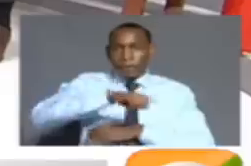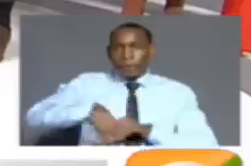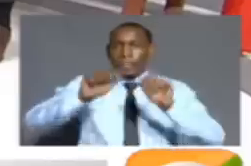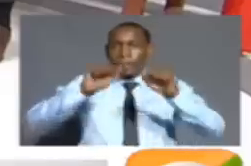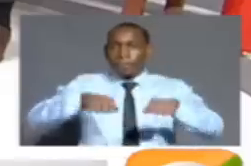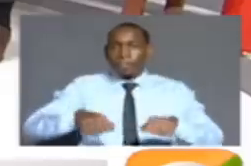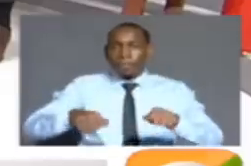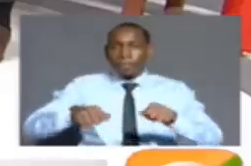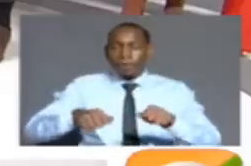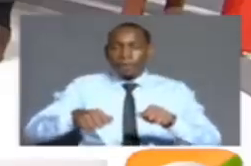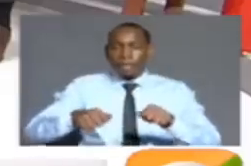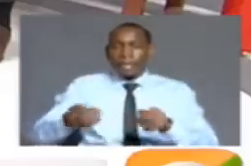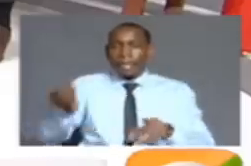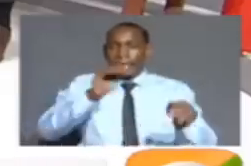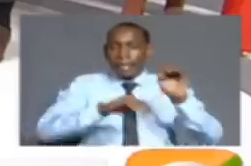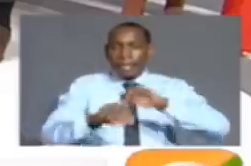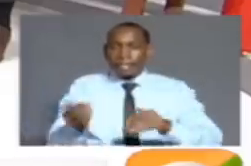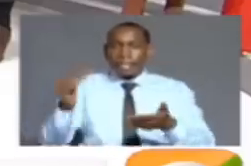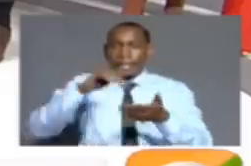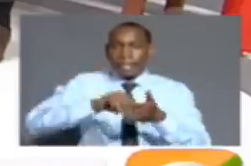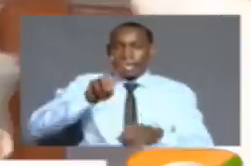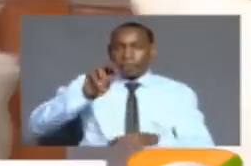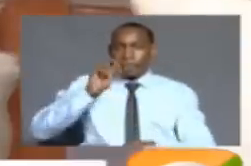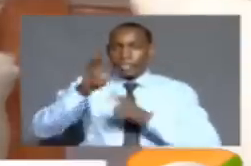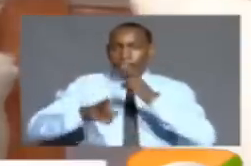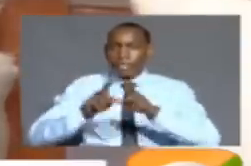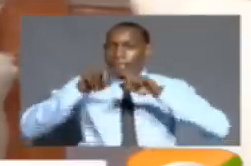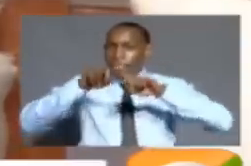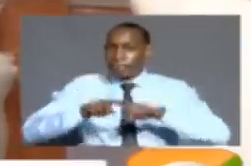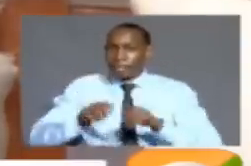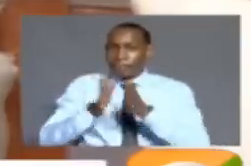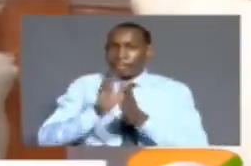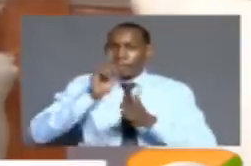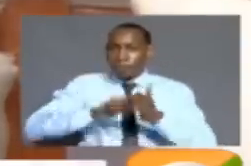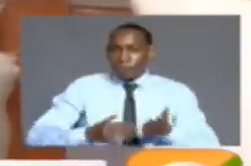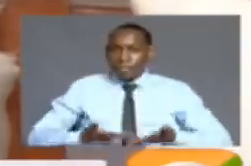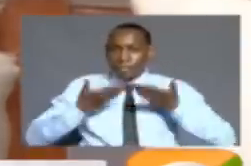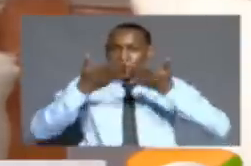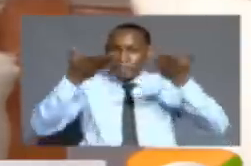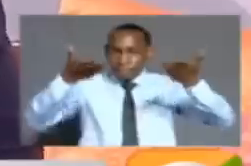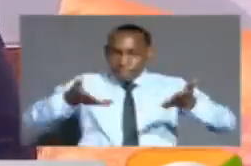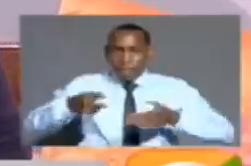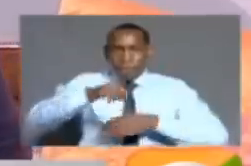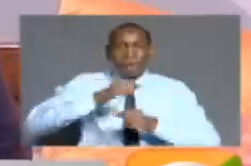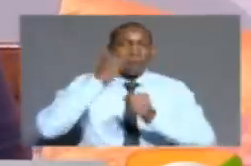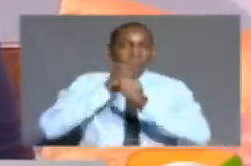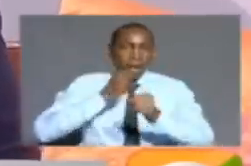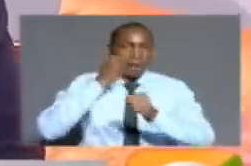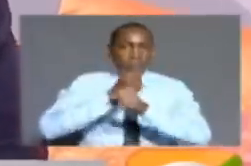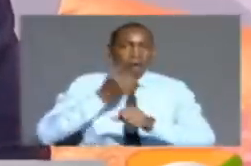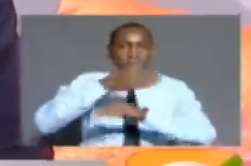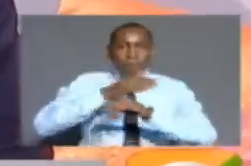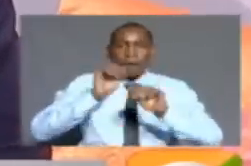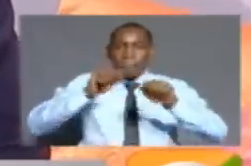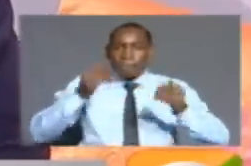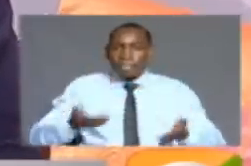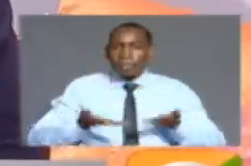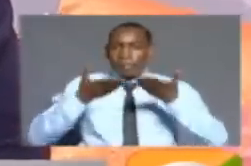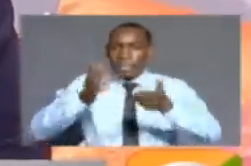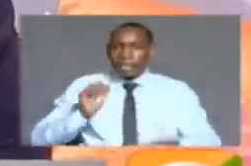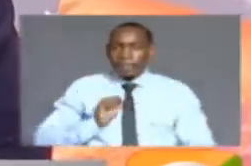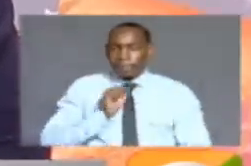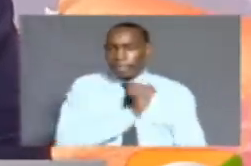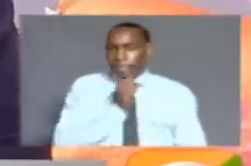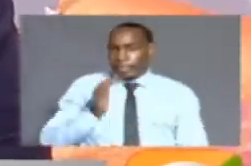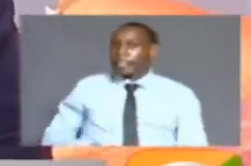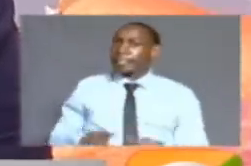that re-election again in 2022, it will depend on what we deliver right now. So we are working hard to make sure that but we deliver Senator, that. Senator, yes, I mean, sir.